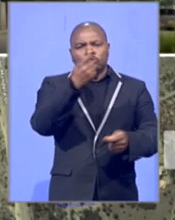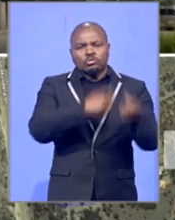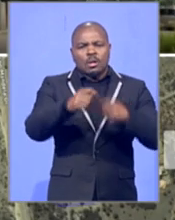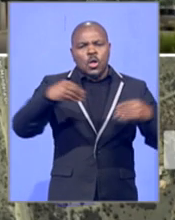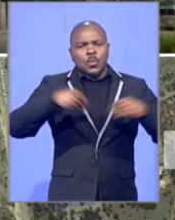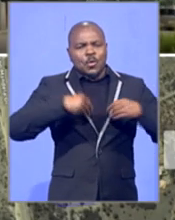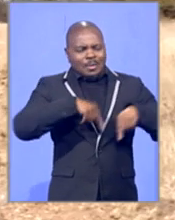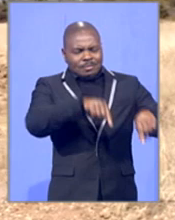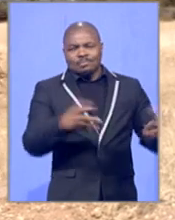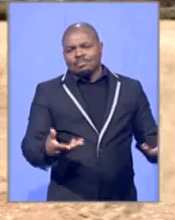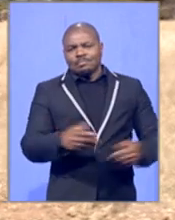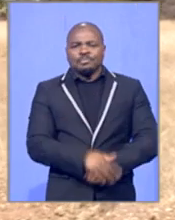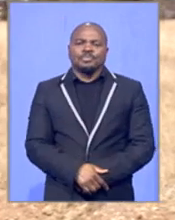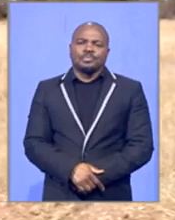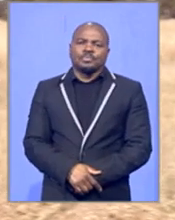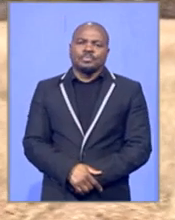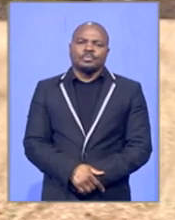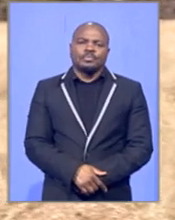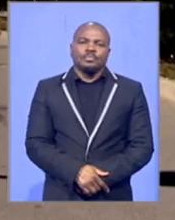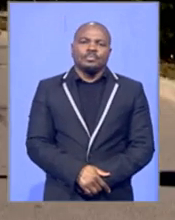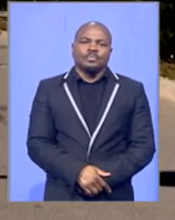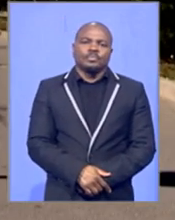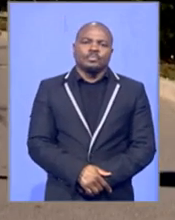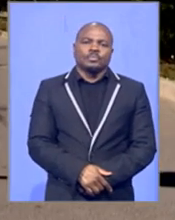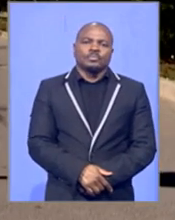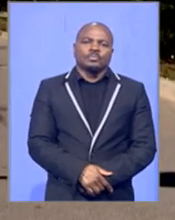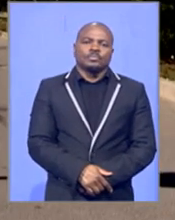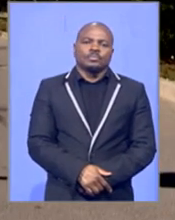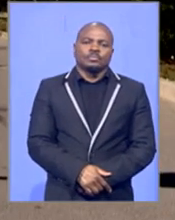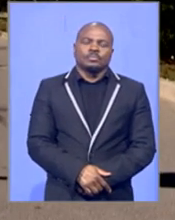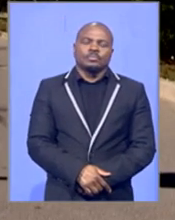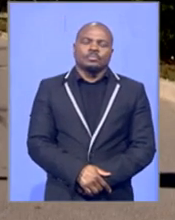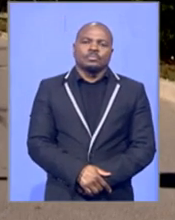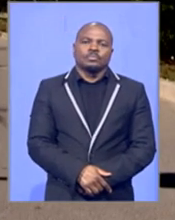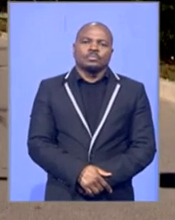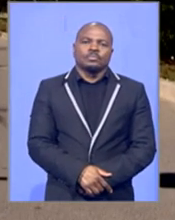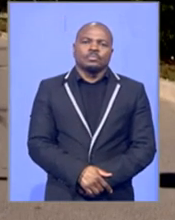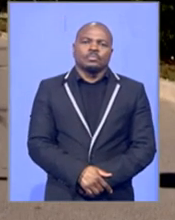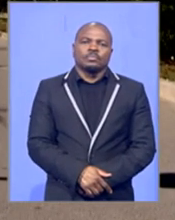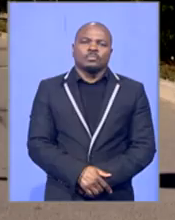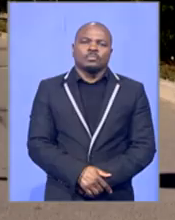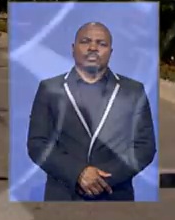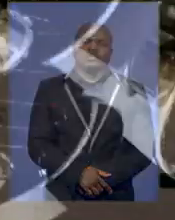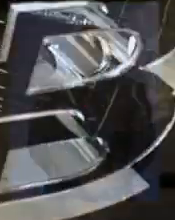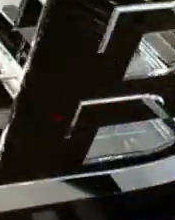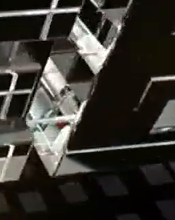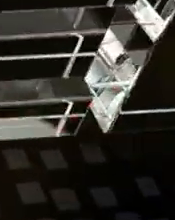rekisa dithoto tsa yone. Sentle Inglihihi, SABC News, Mahikeng.